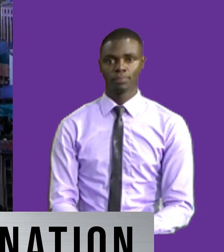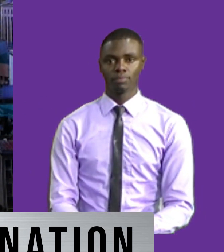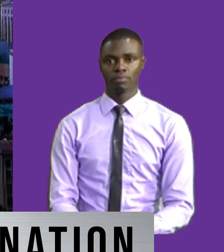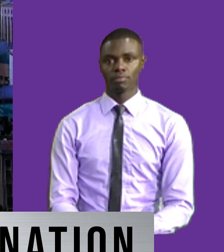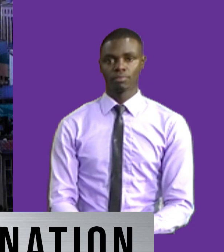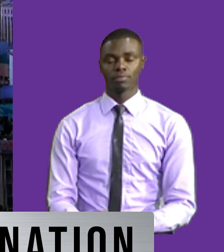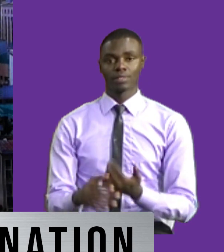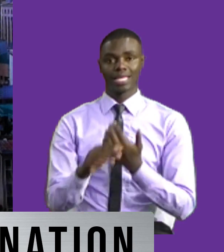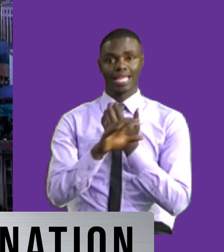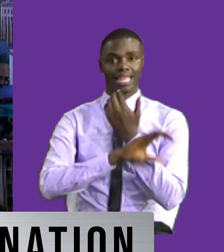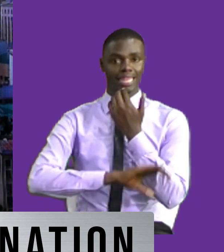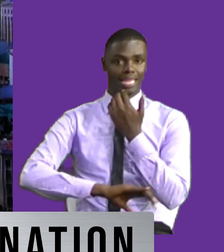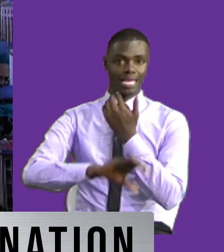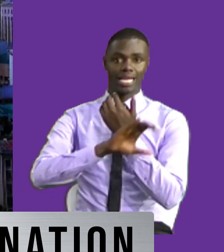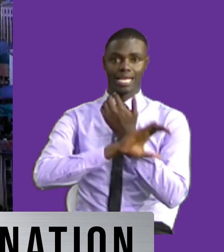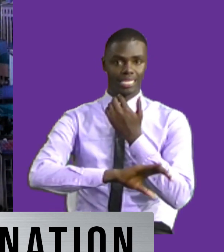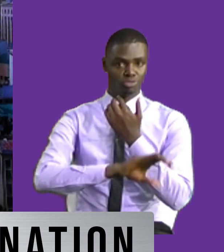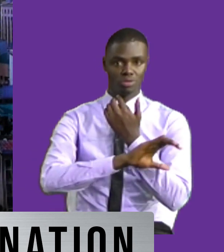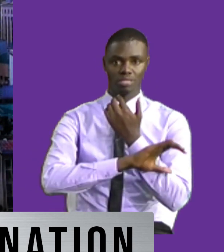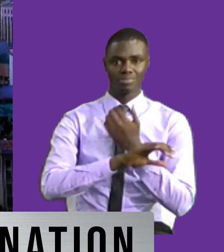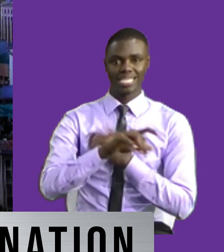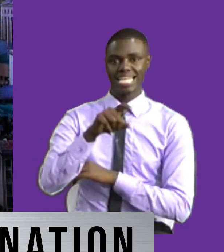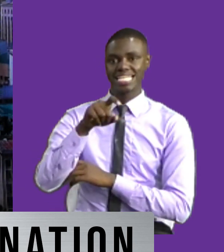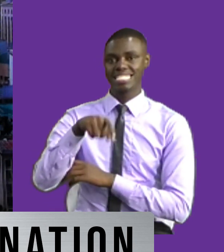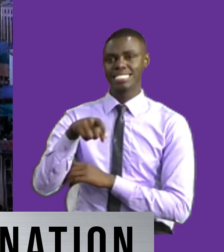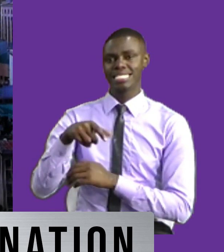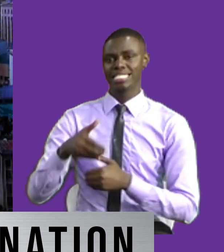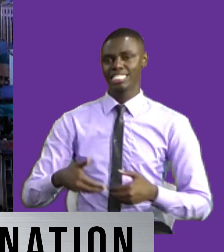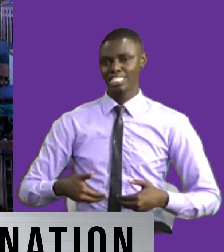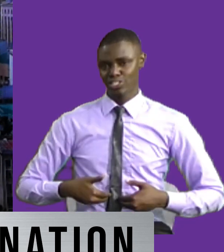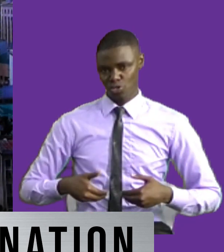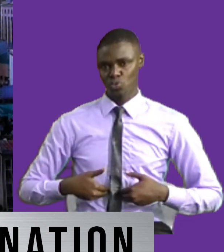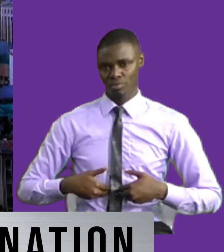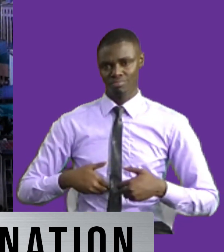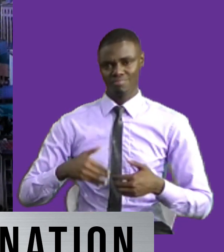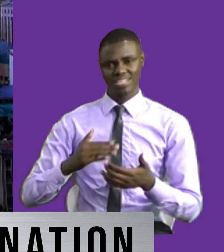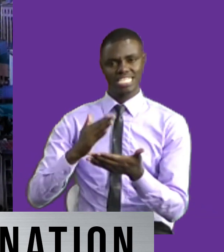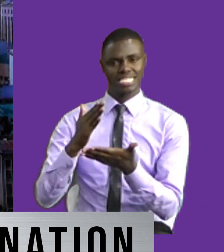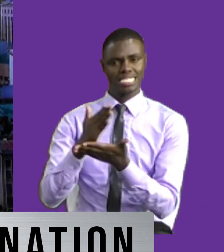the country needs the youth to be in every sector.